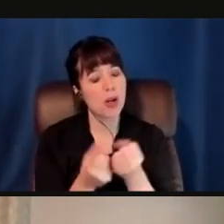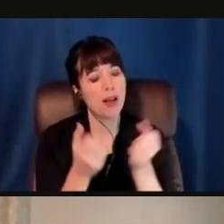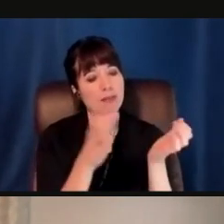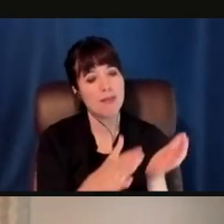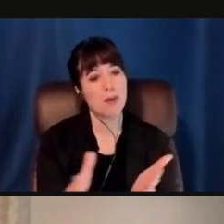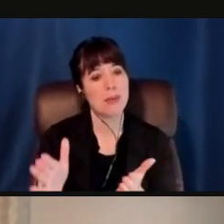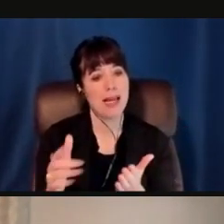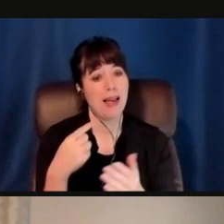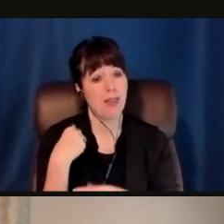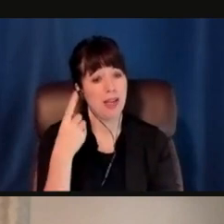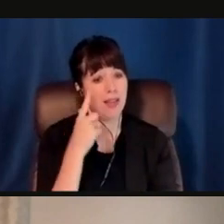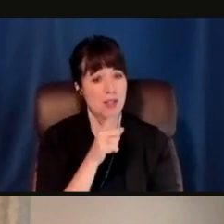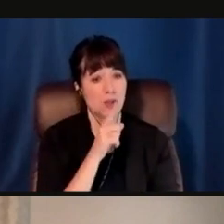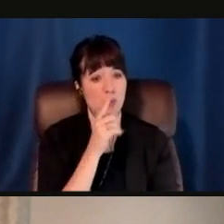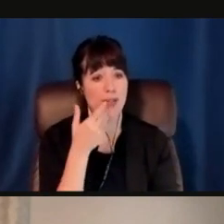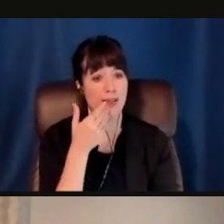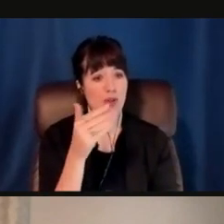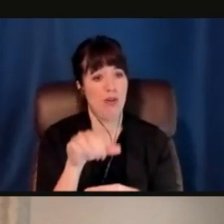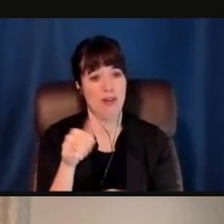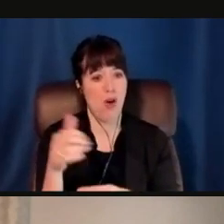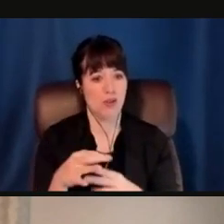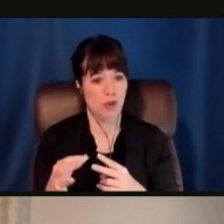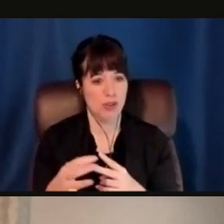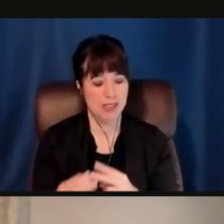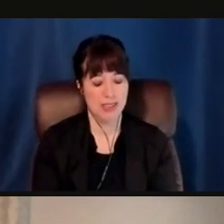that I think is a really good alternative.